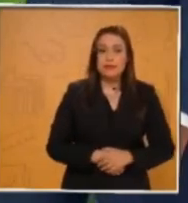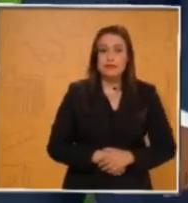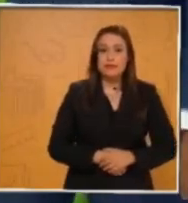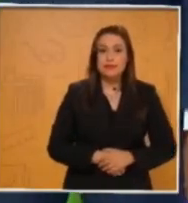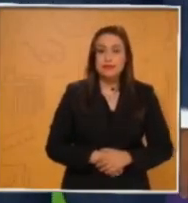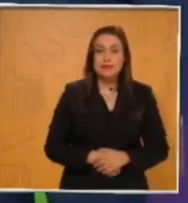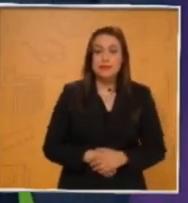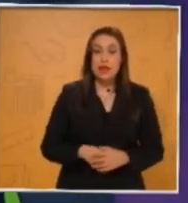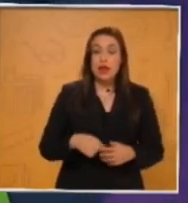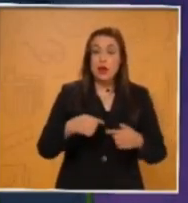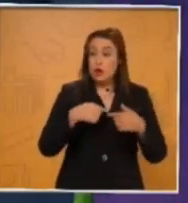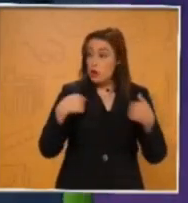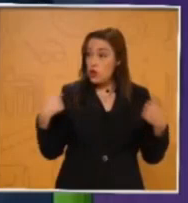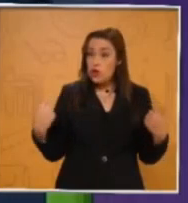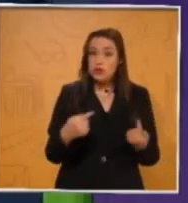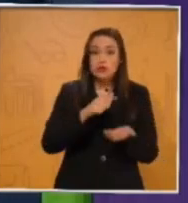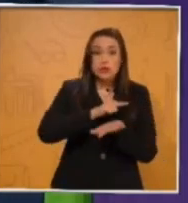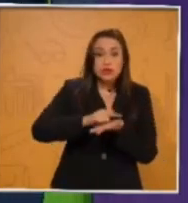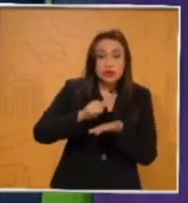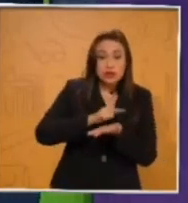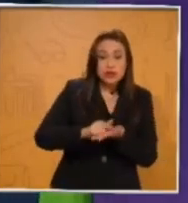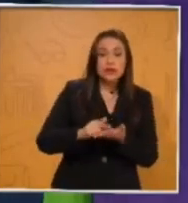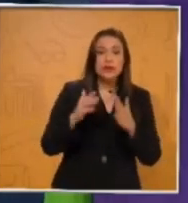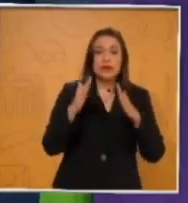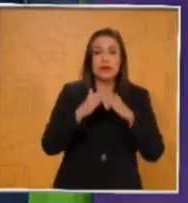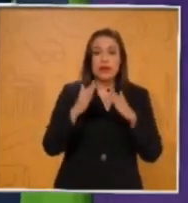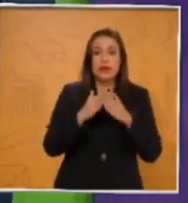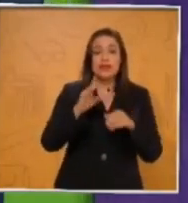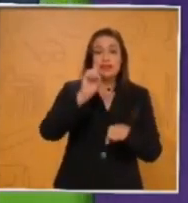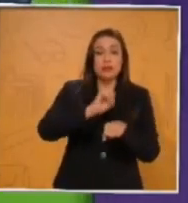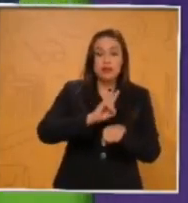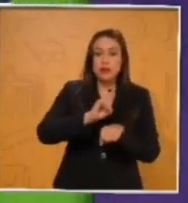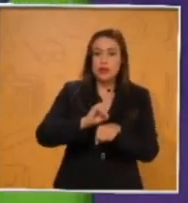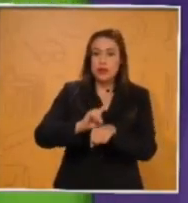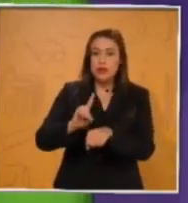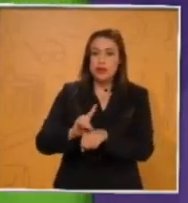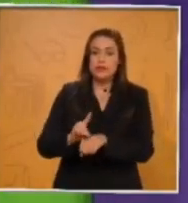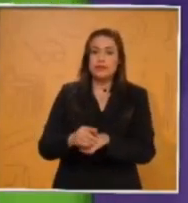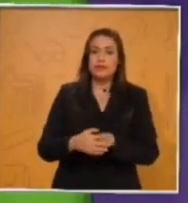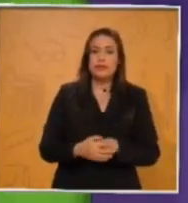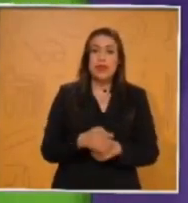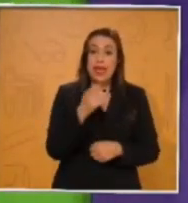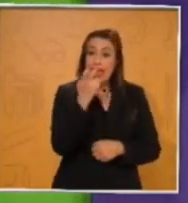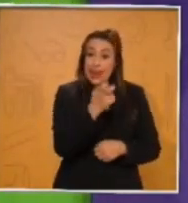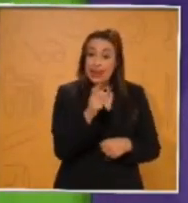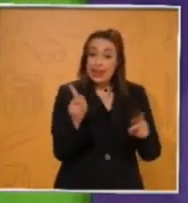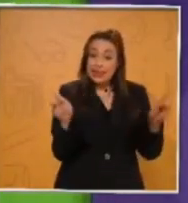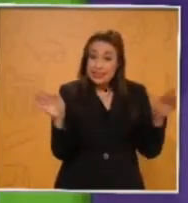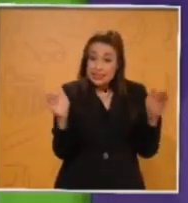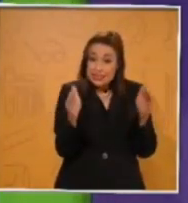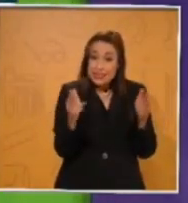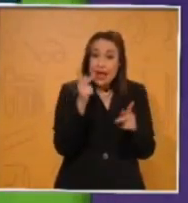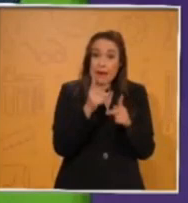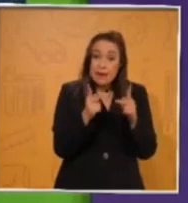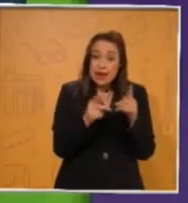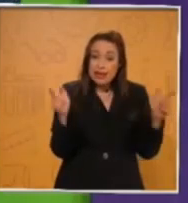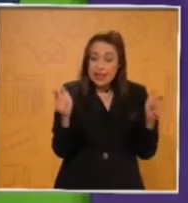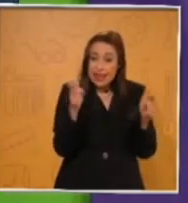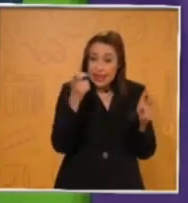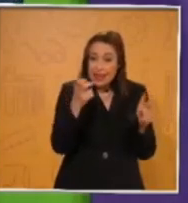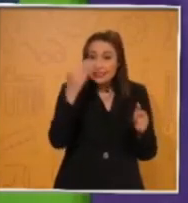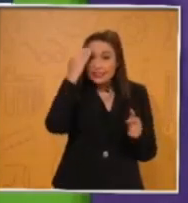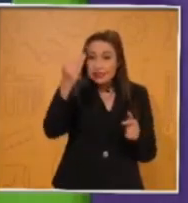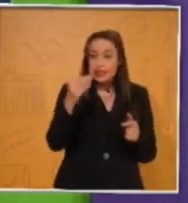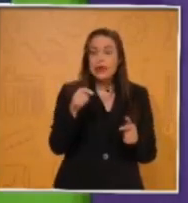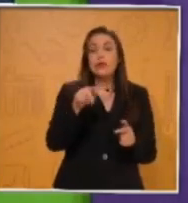We clean our house every day, and this is the action. And actually, in this part, in these times,